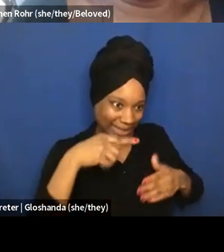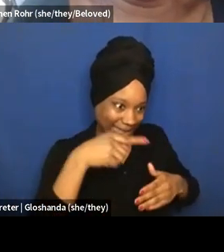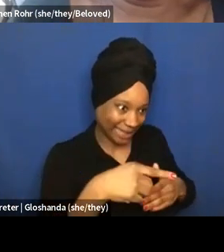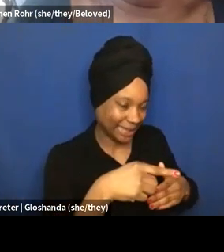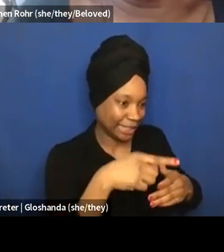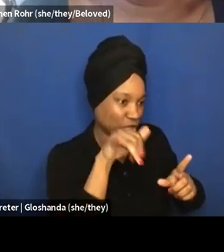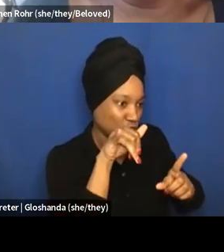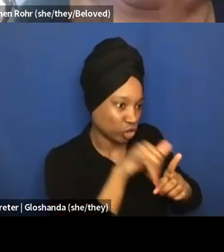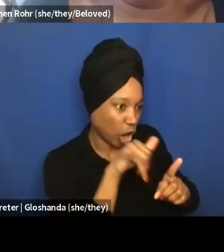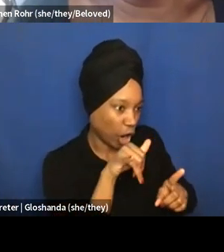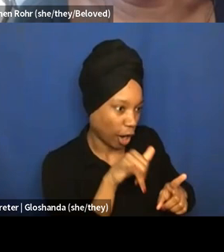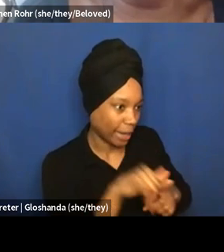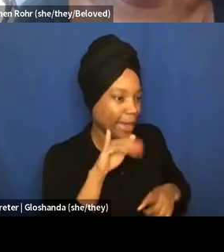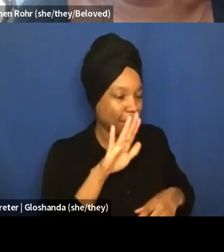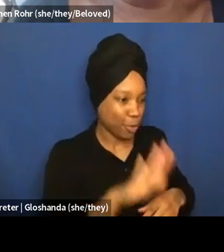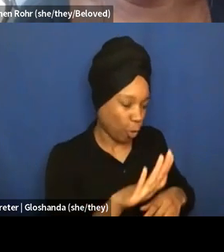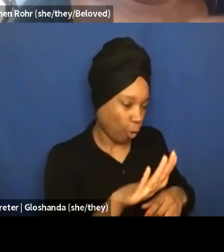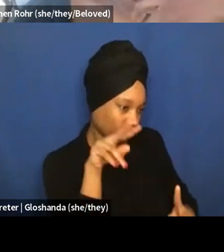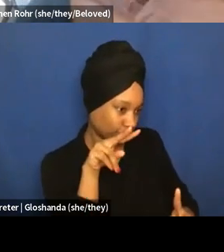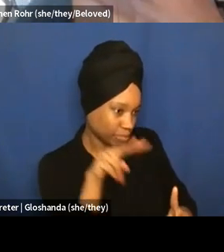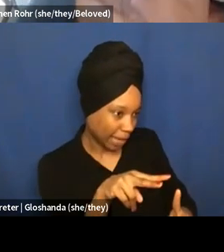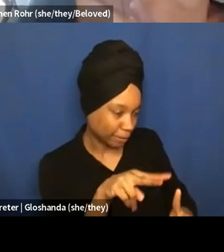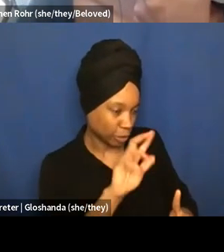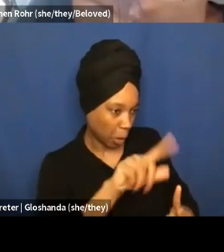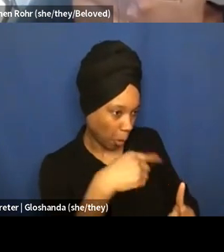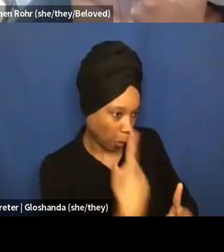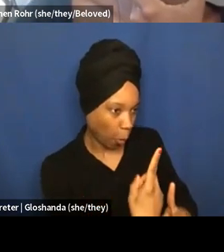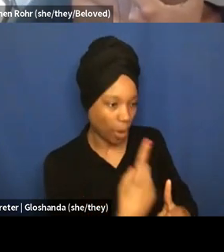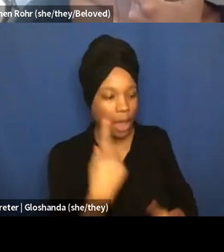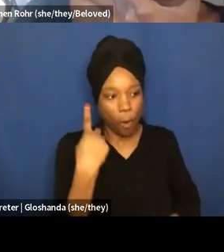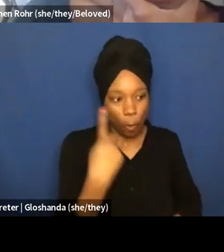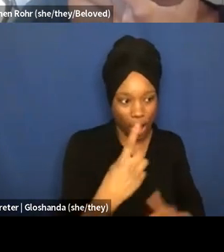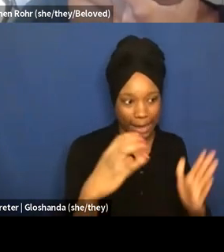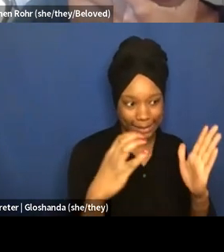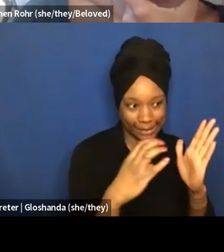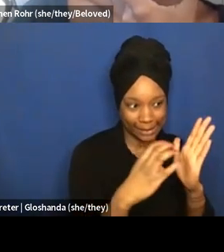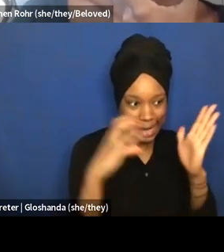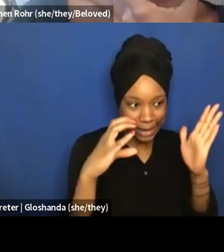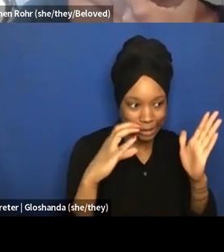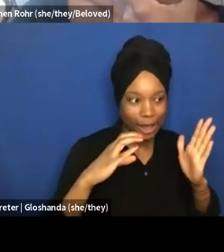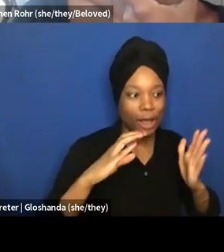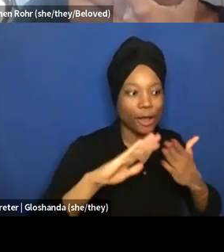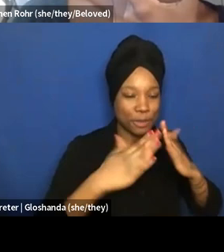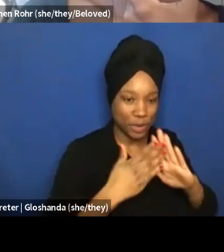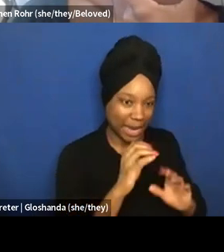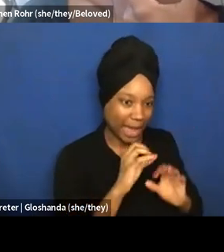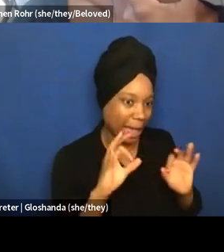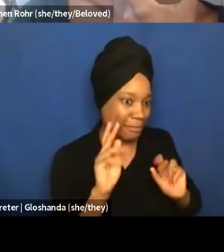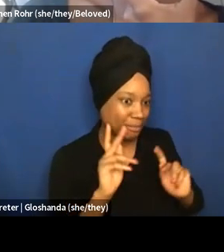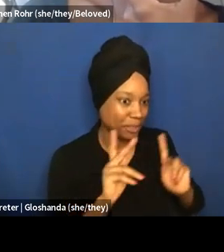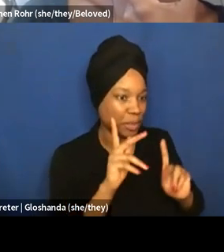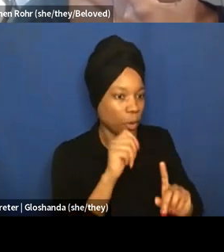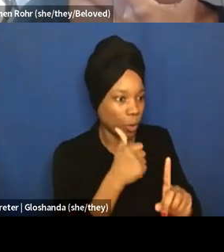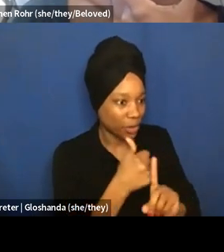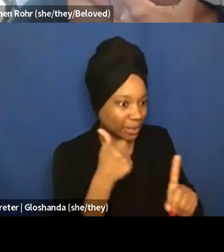jargon, one mode of perception, one textual community, right, of folks in a scene or